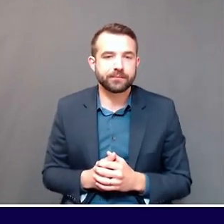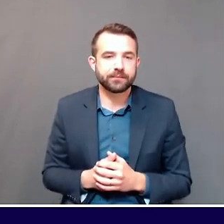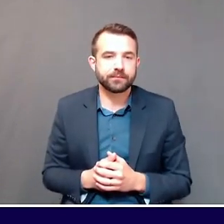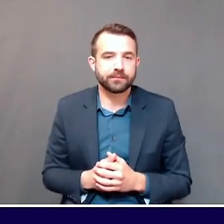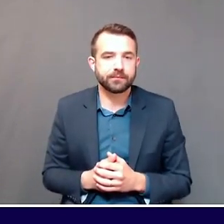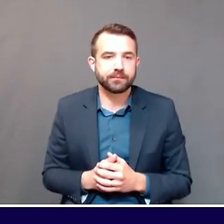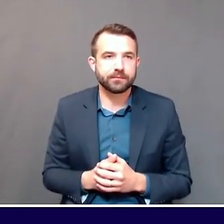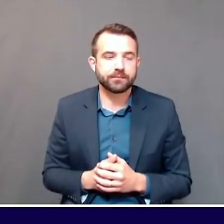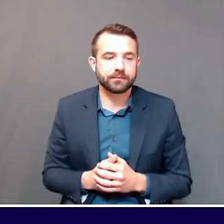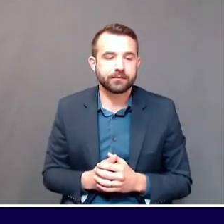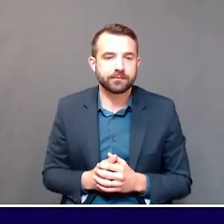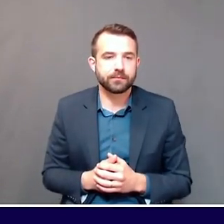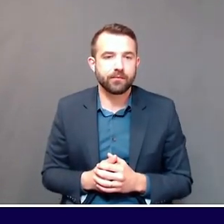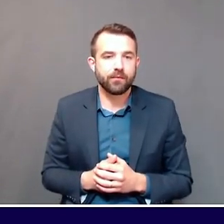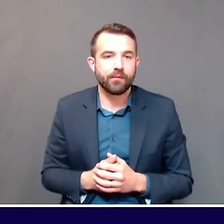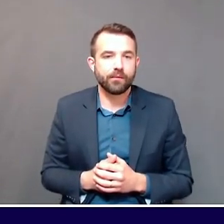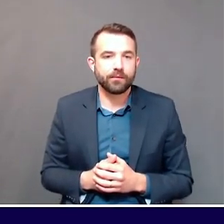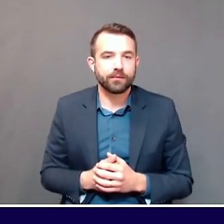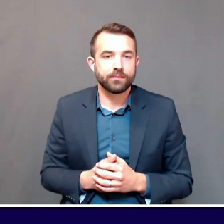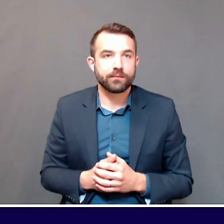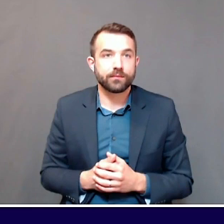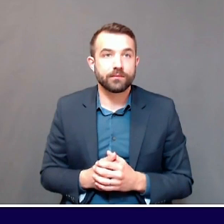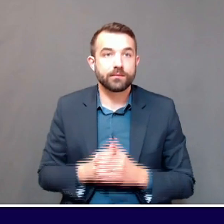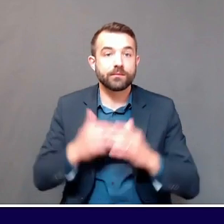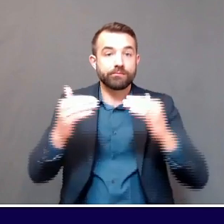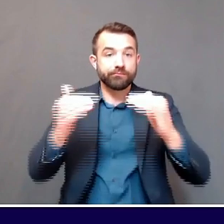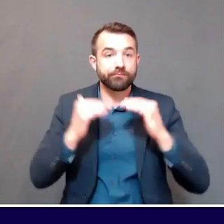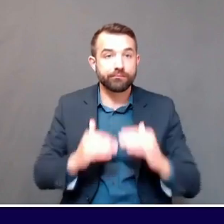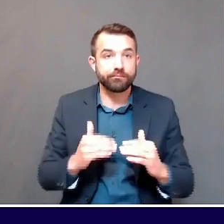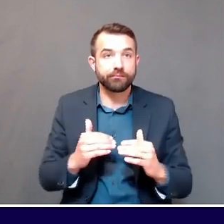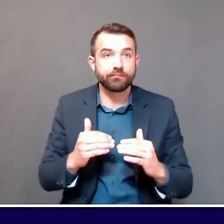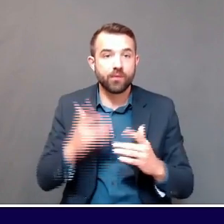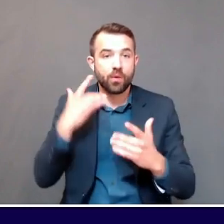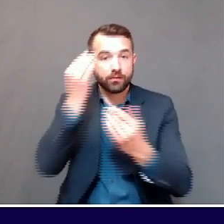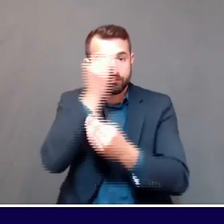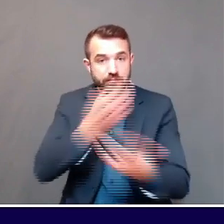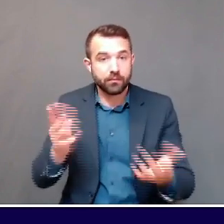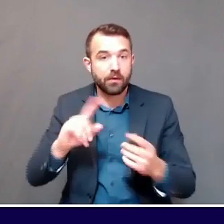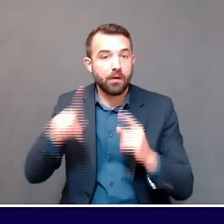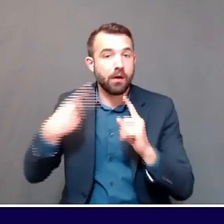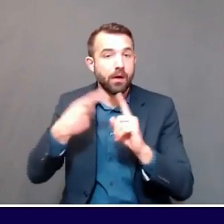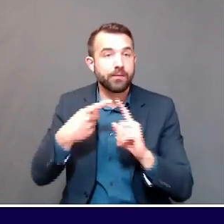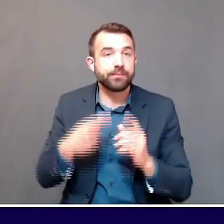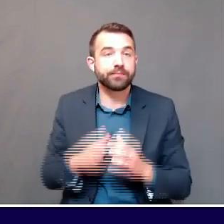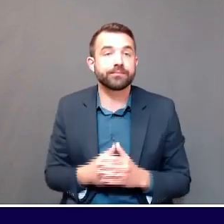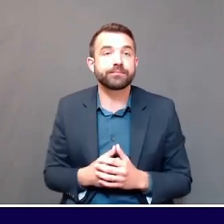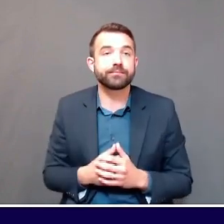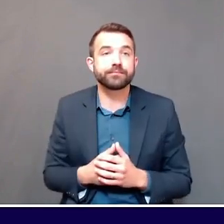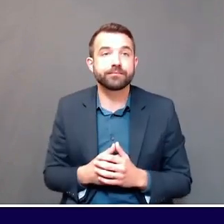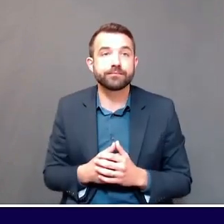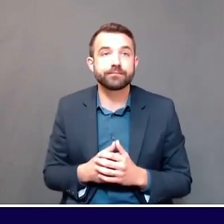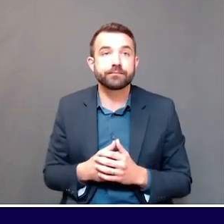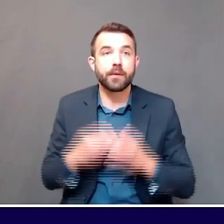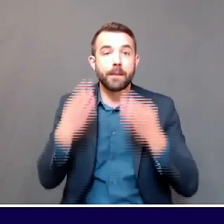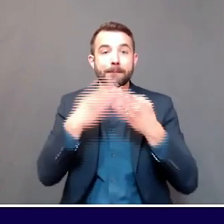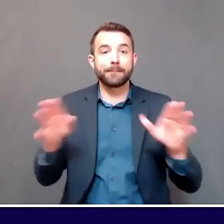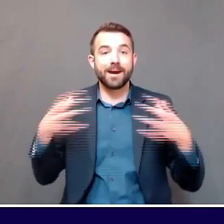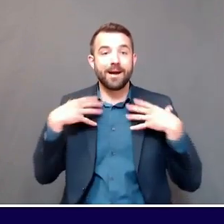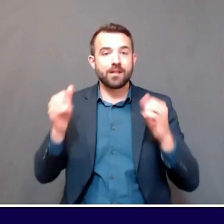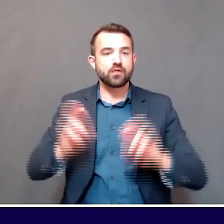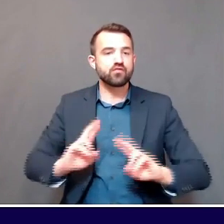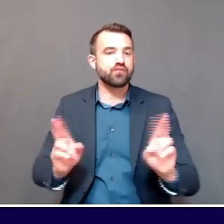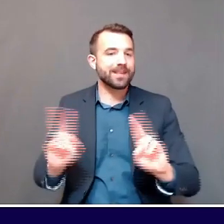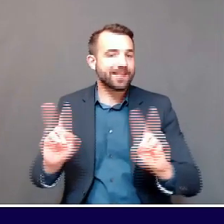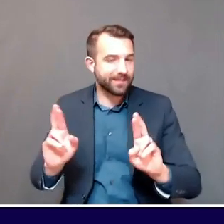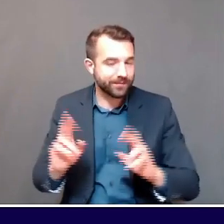Before I turn things, I'd like to next provide a brief update on some of our public health emergency preparedness